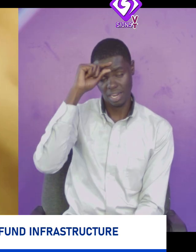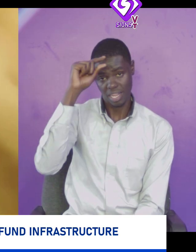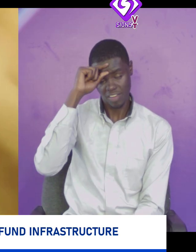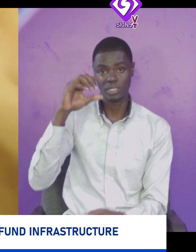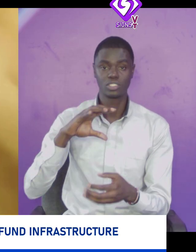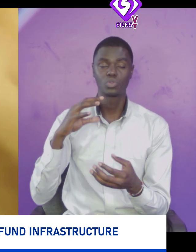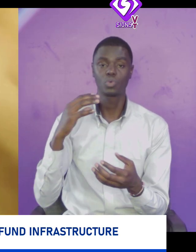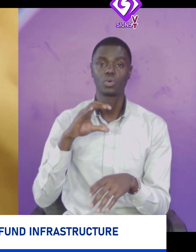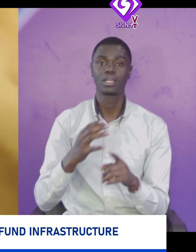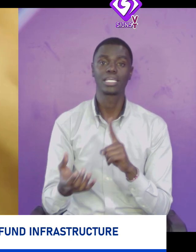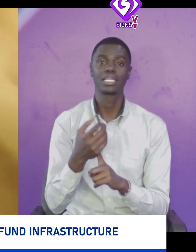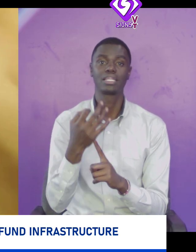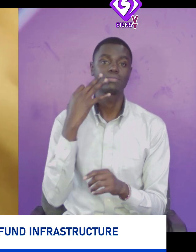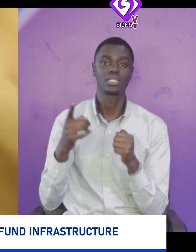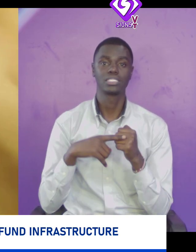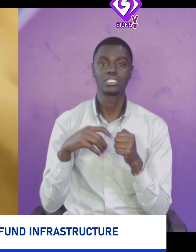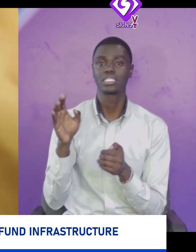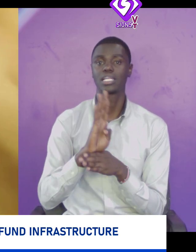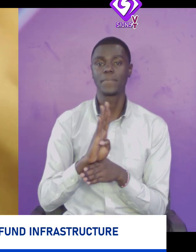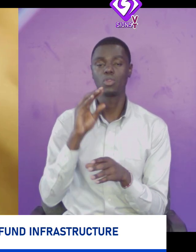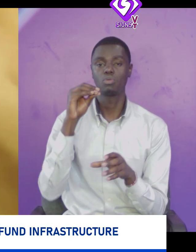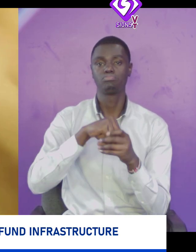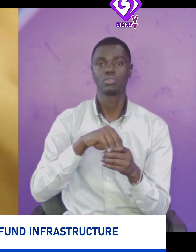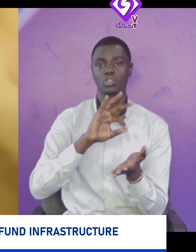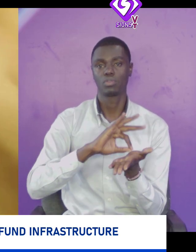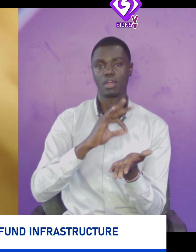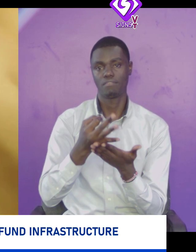least 600 billion into that fund.